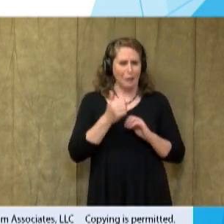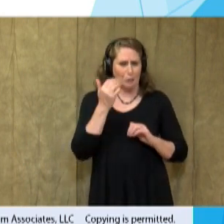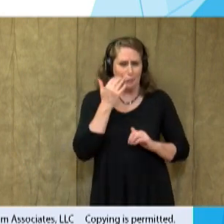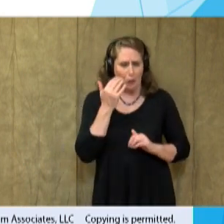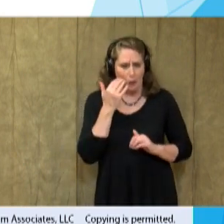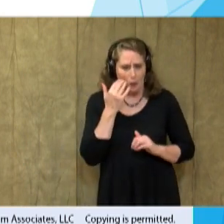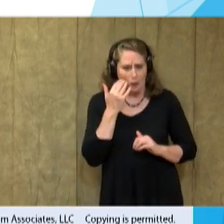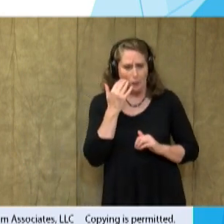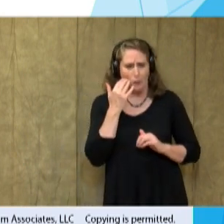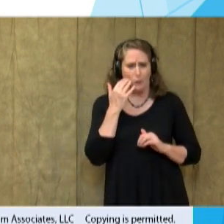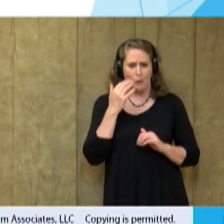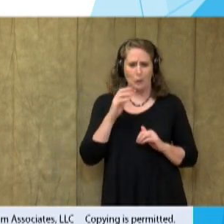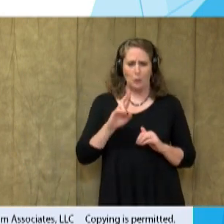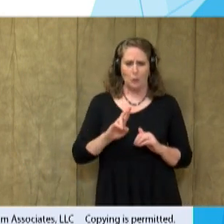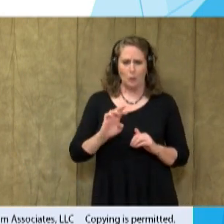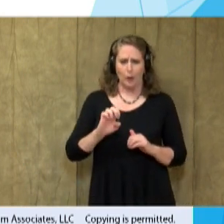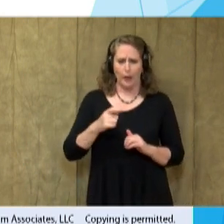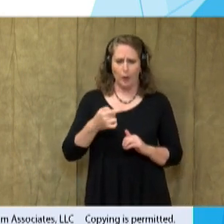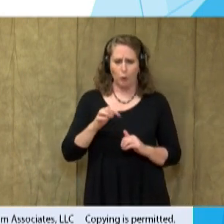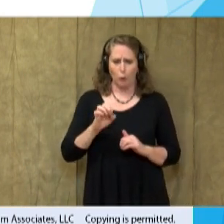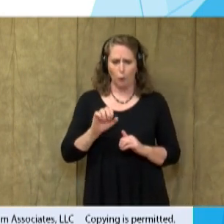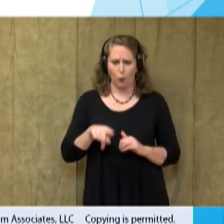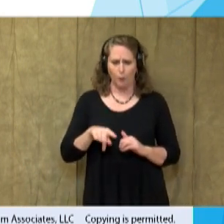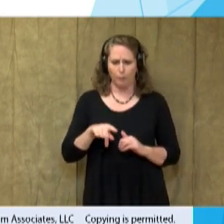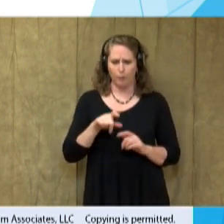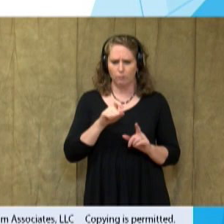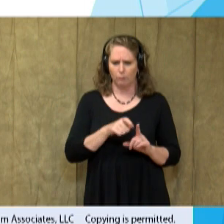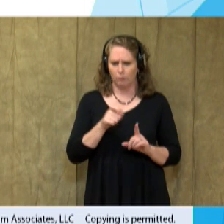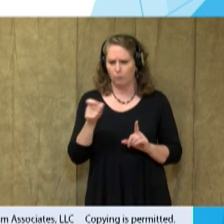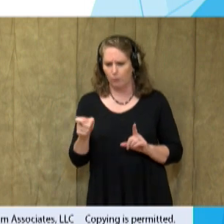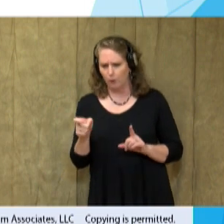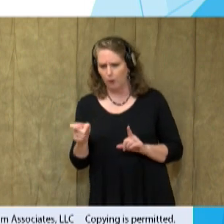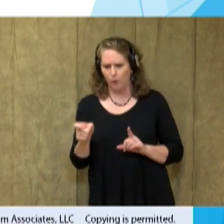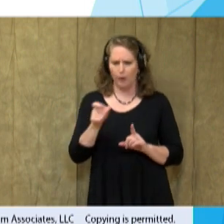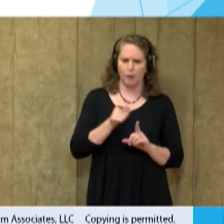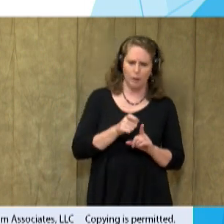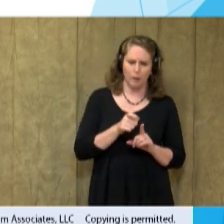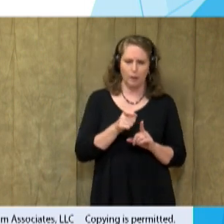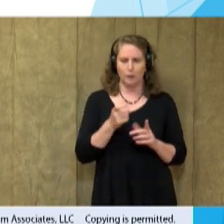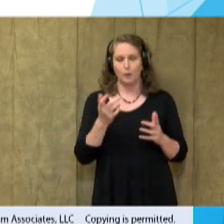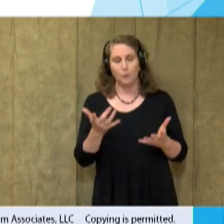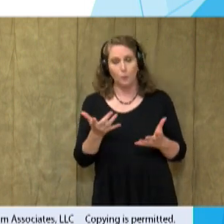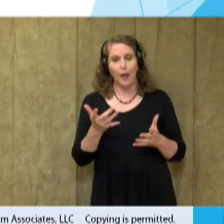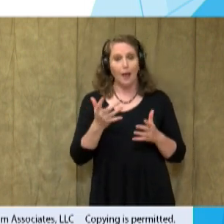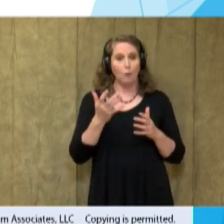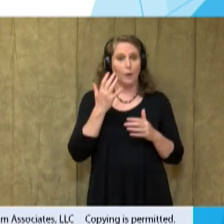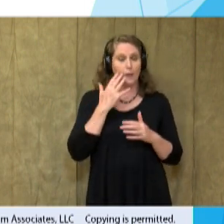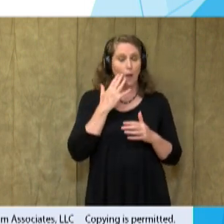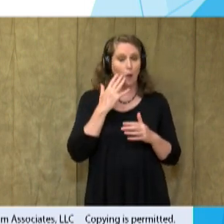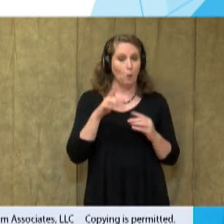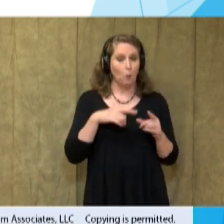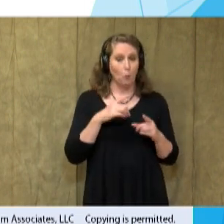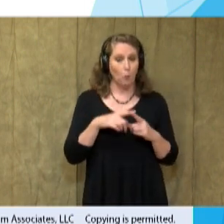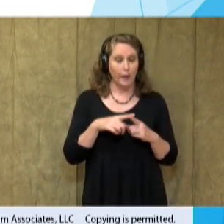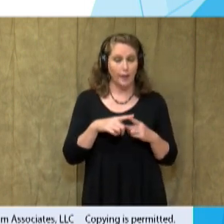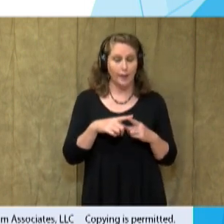when you need to regroup to subtract? Well, we know how to tell when we need to regroup to add because we talked about that last week, but